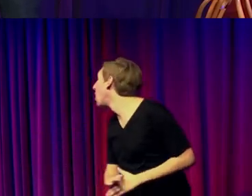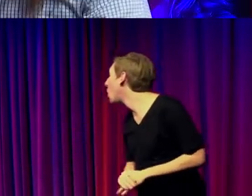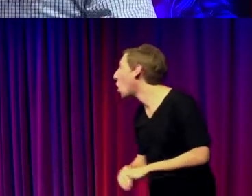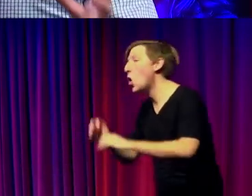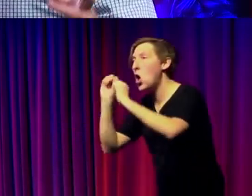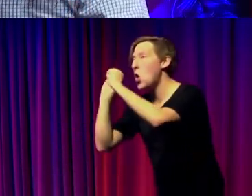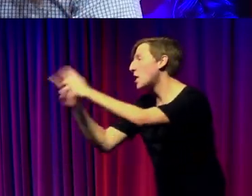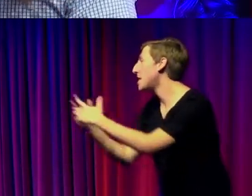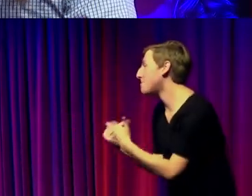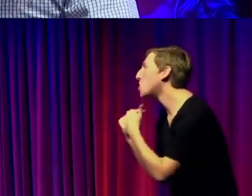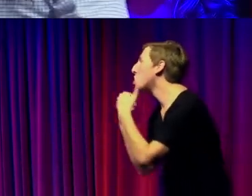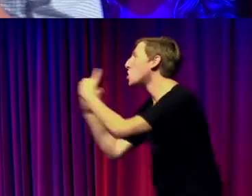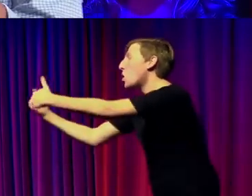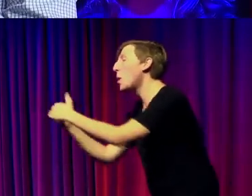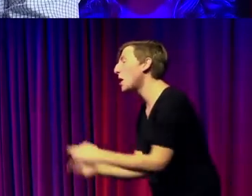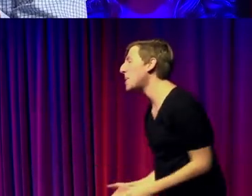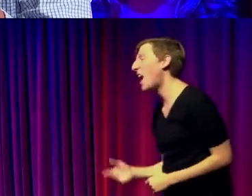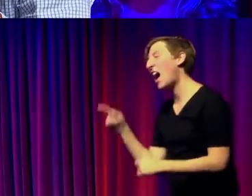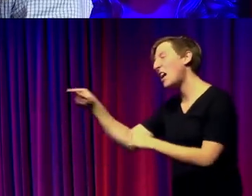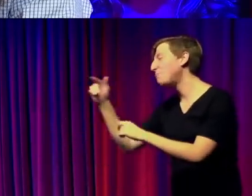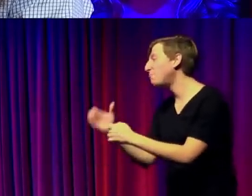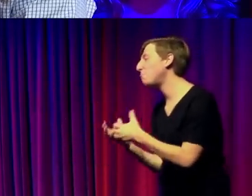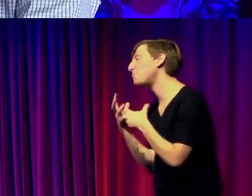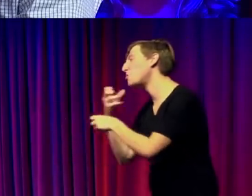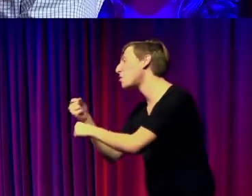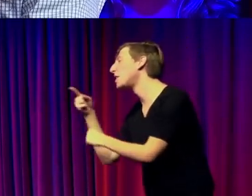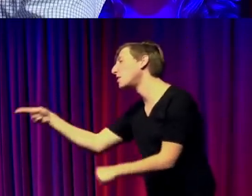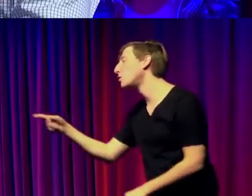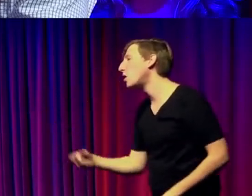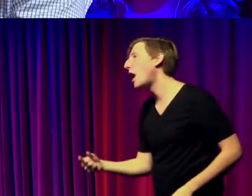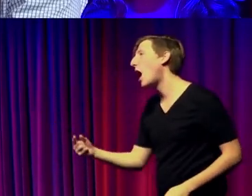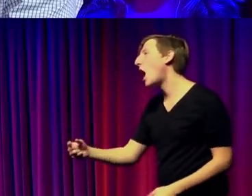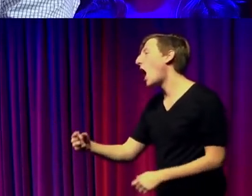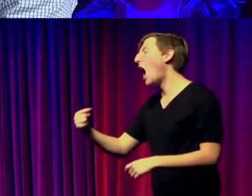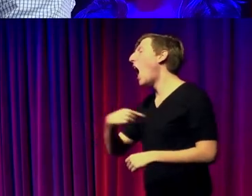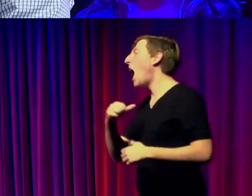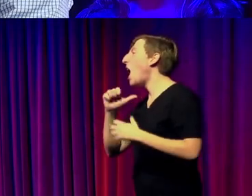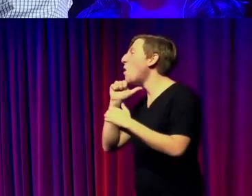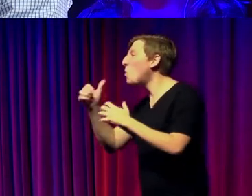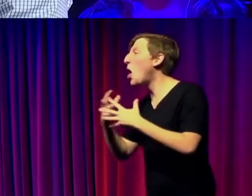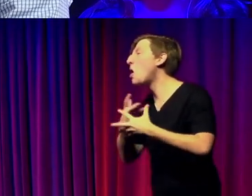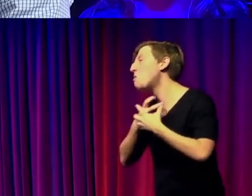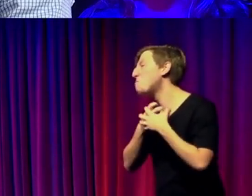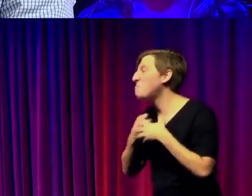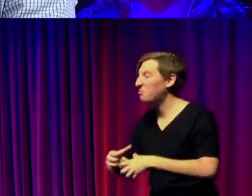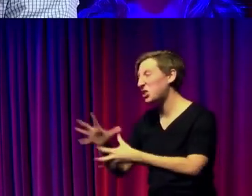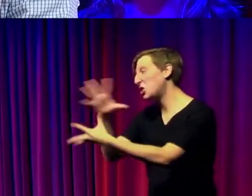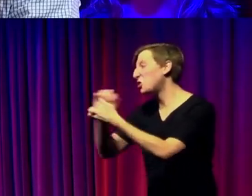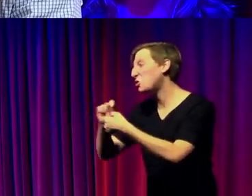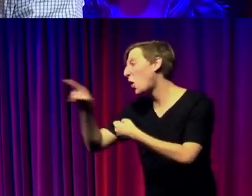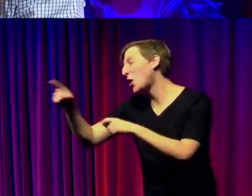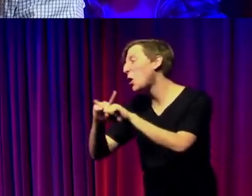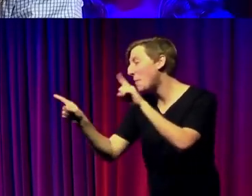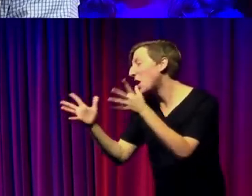We just gotta go out there and blow him away. I'm not literally gonna rip your throat out, but it's here gonna feel like. Here we go.